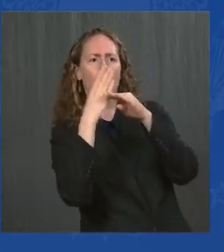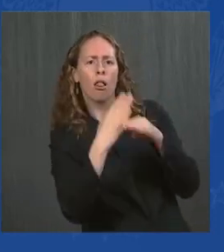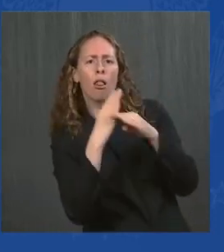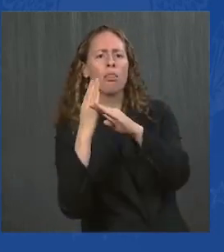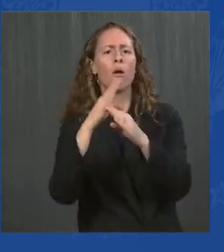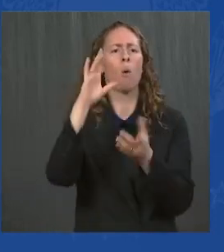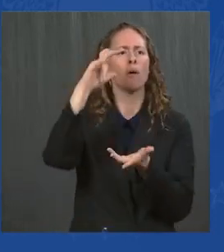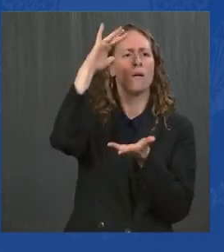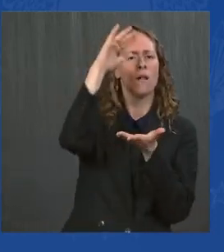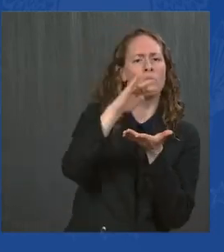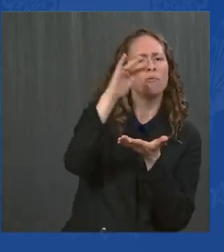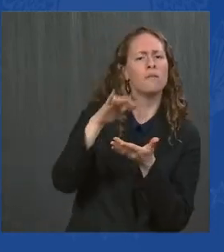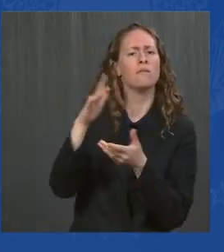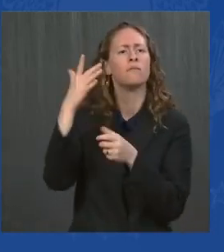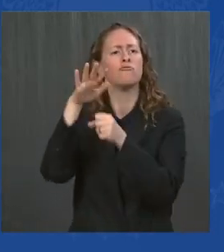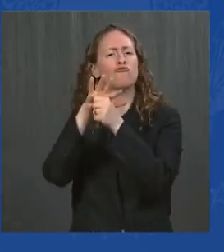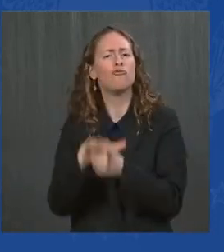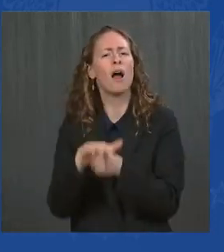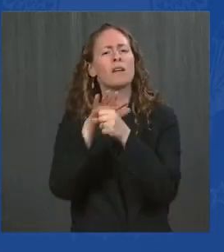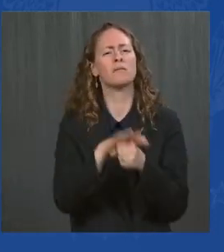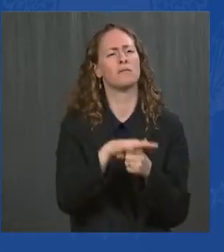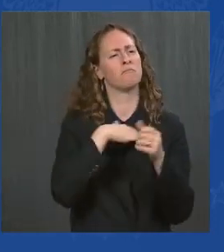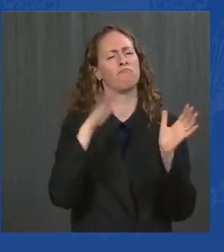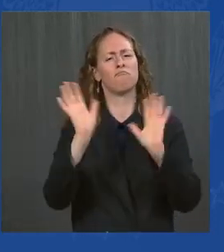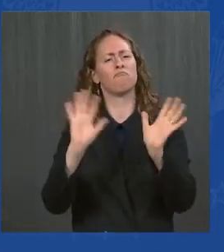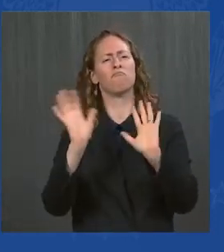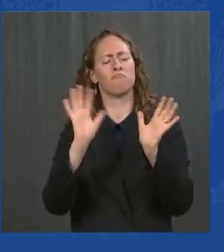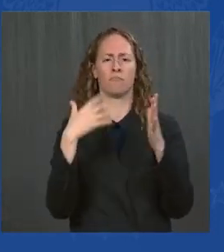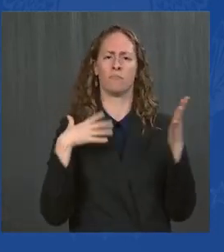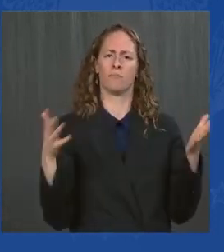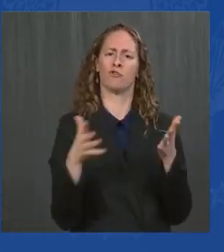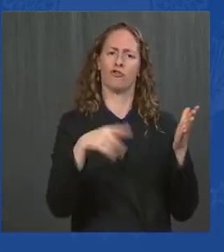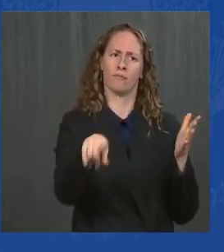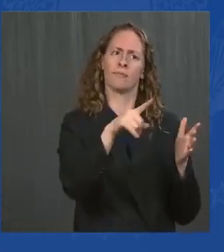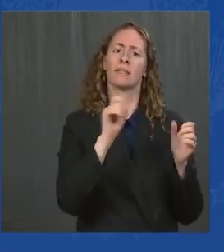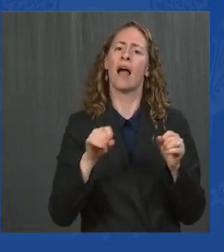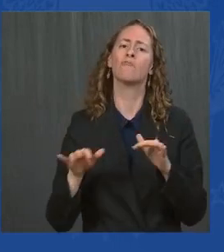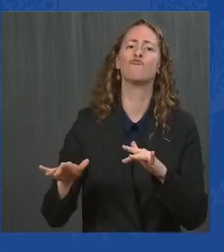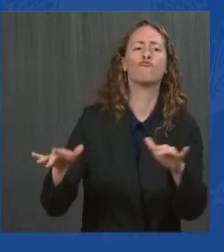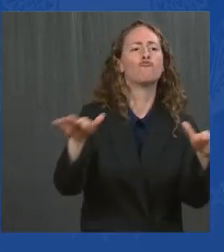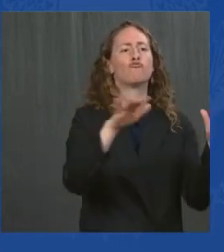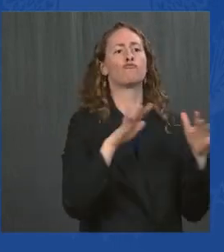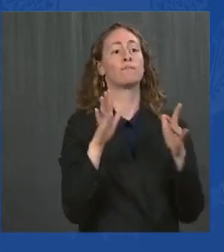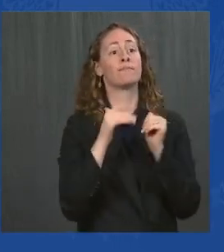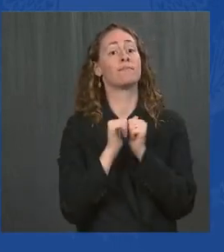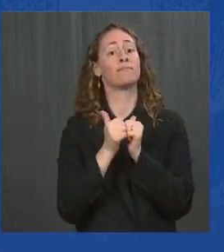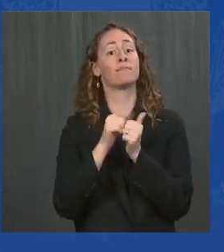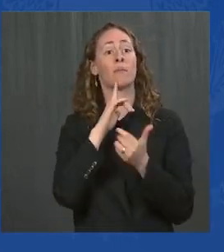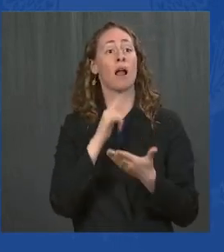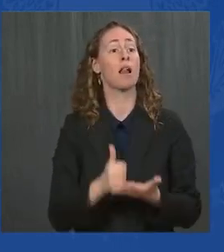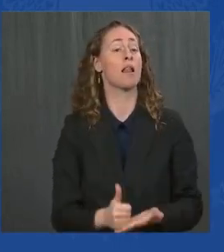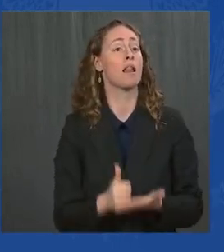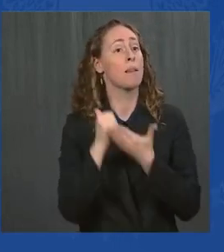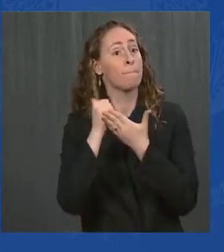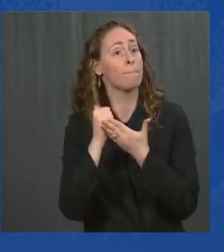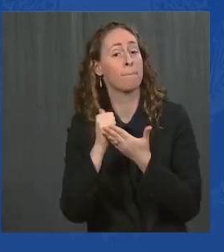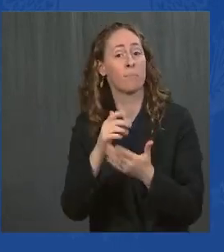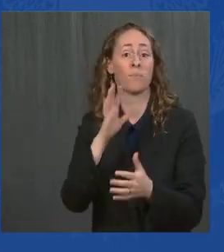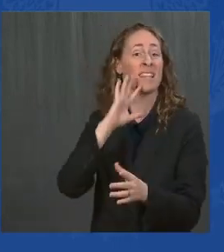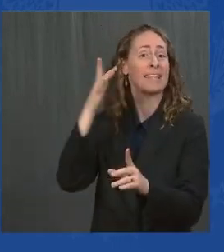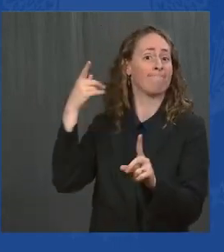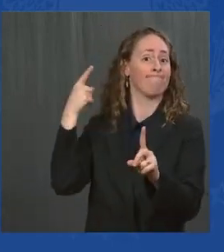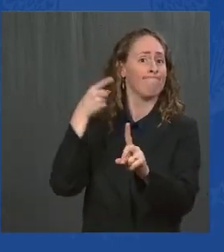people to work by helping ease the burden that parents bear, especially mothers, keeping them out of the job